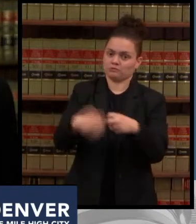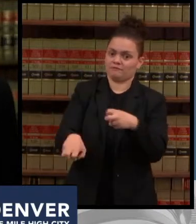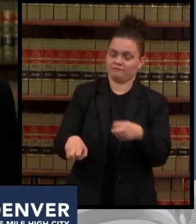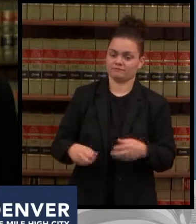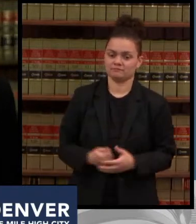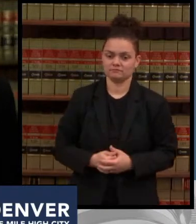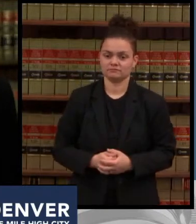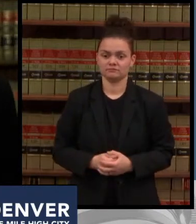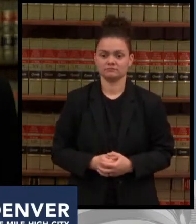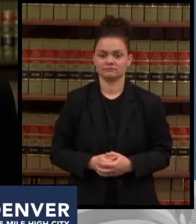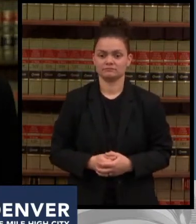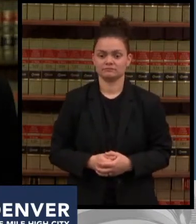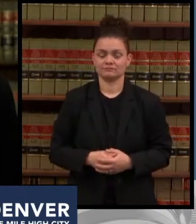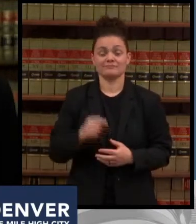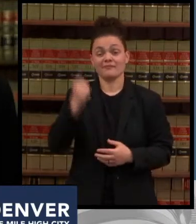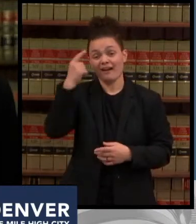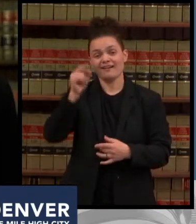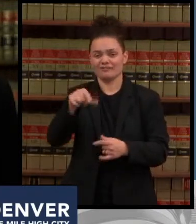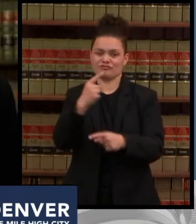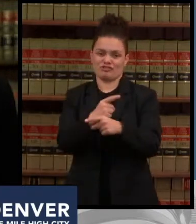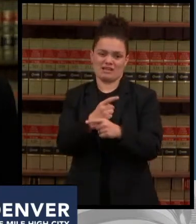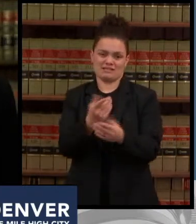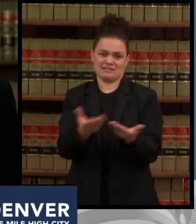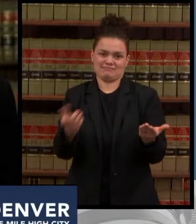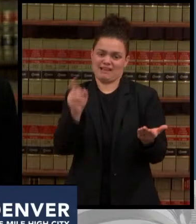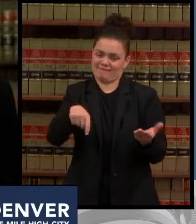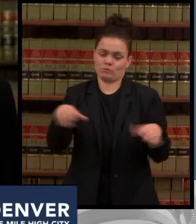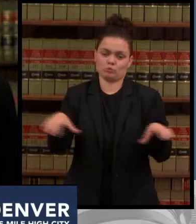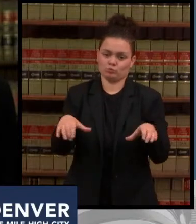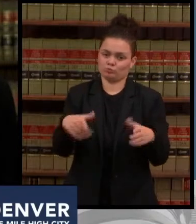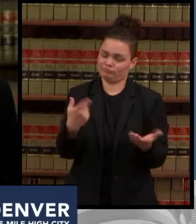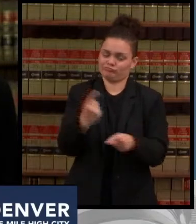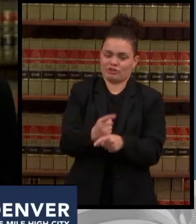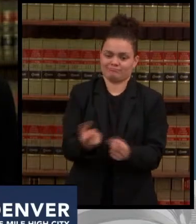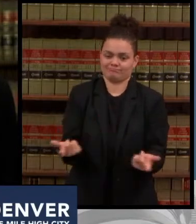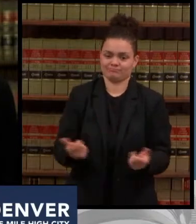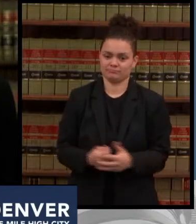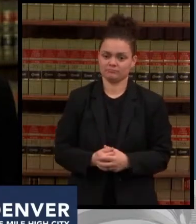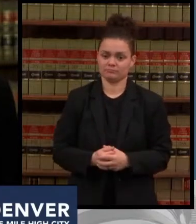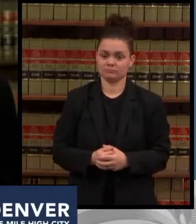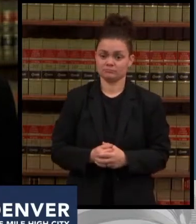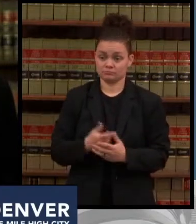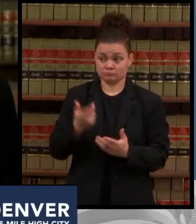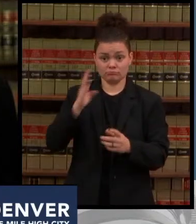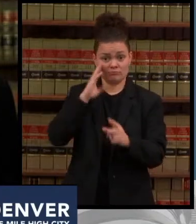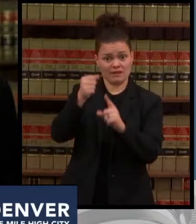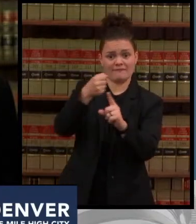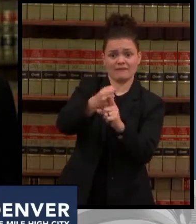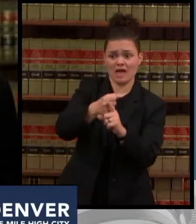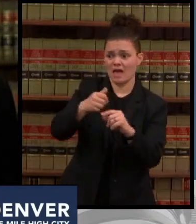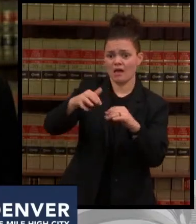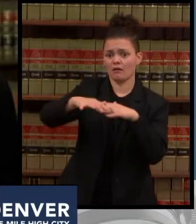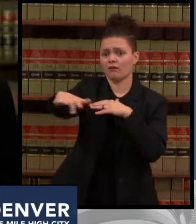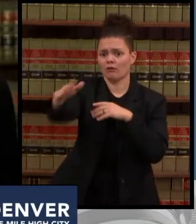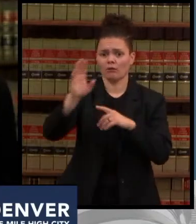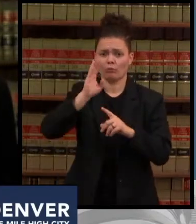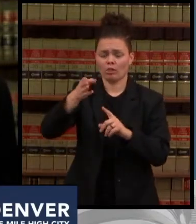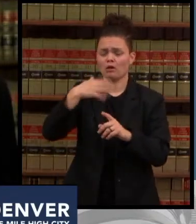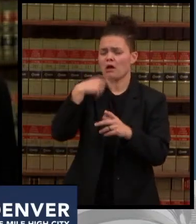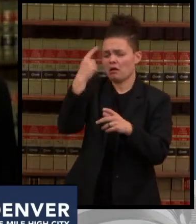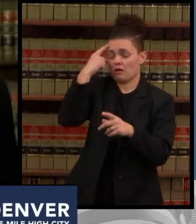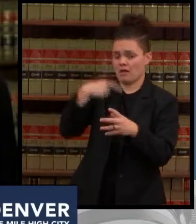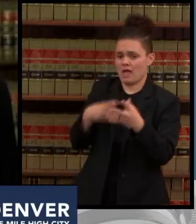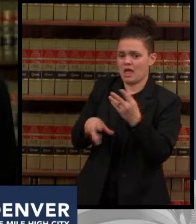to do. It's temporary in nature, and we know that it will make a difference. Before I forget, I want to